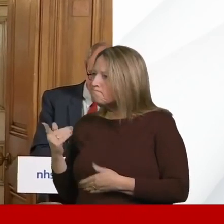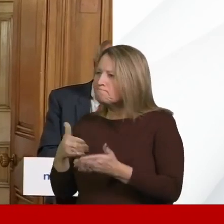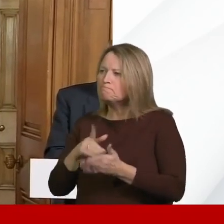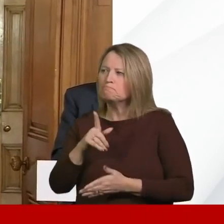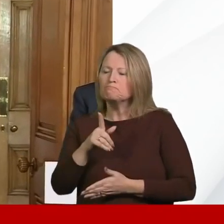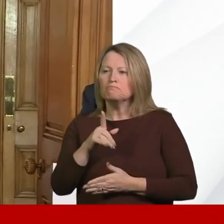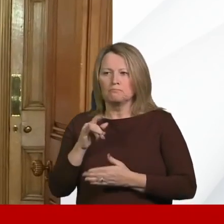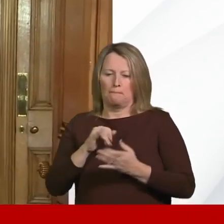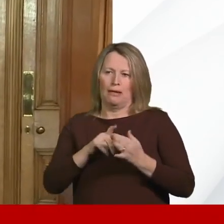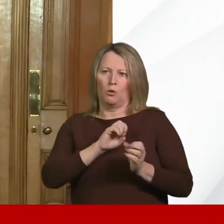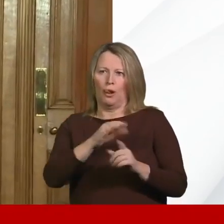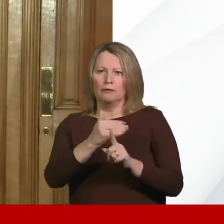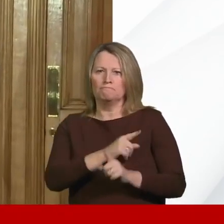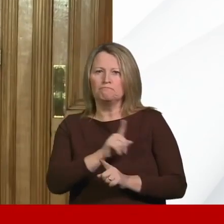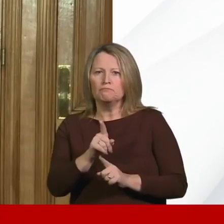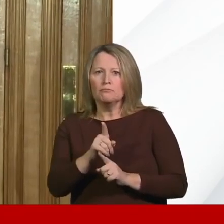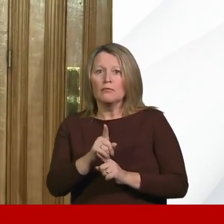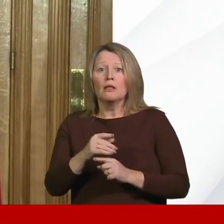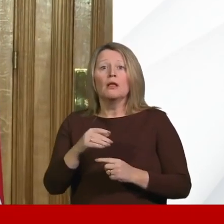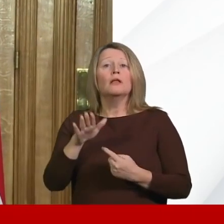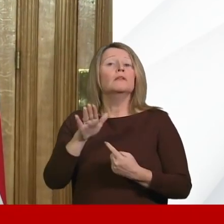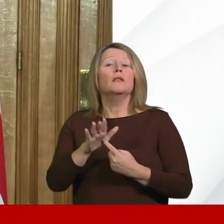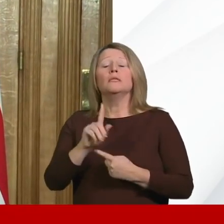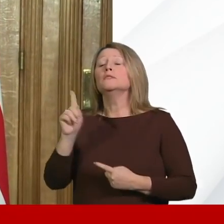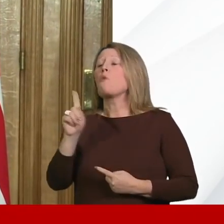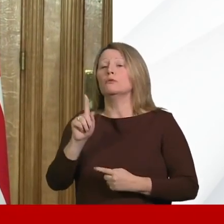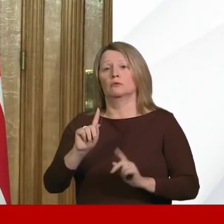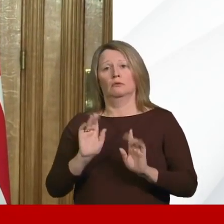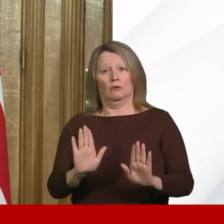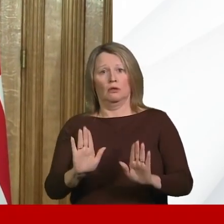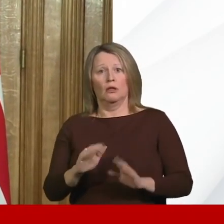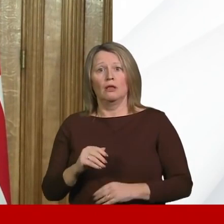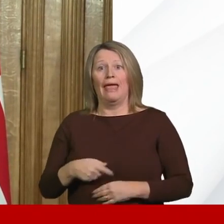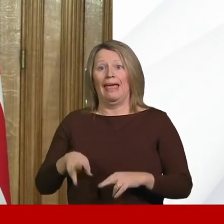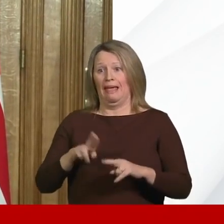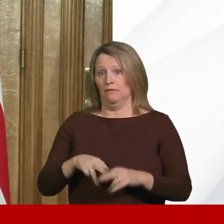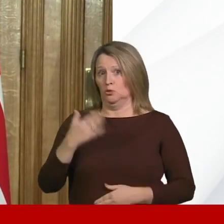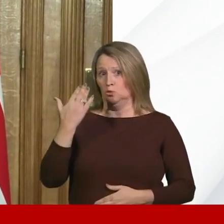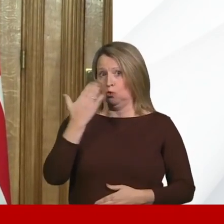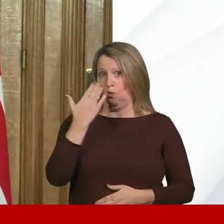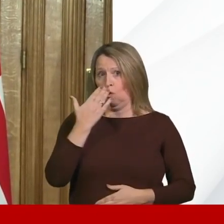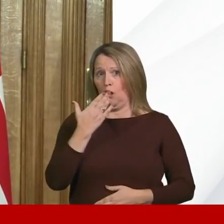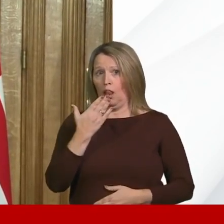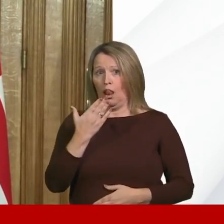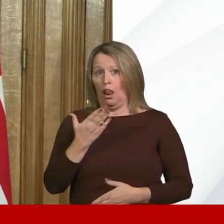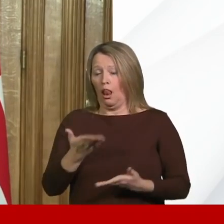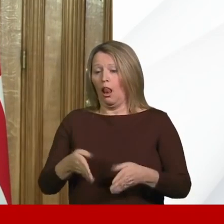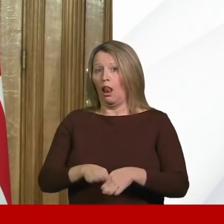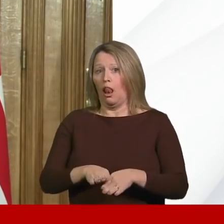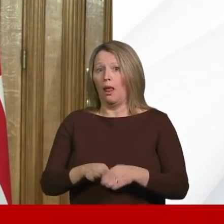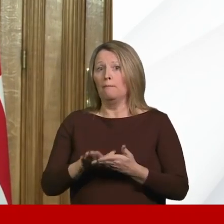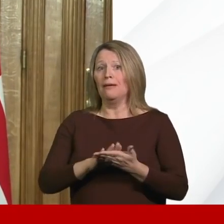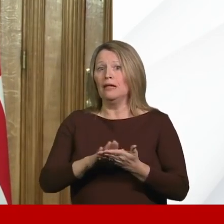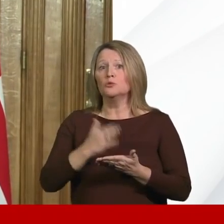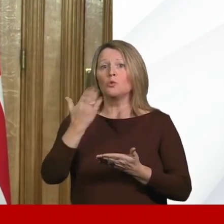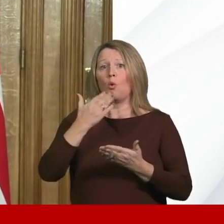Laura, obviously we're going to try to keep it to an absolute minimum, as you can imagine, to keep it, try and get things going